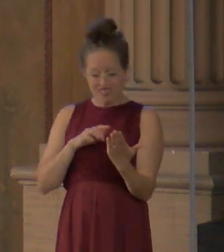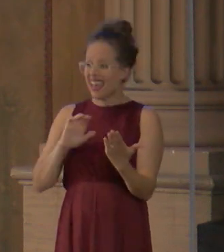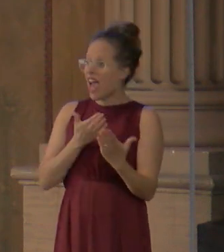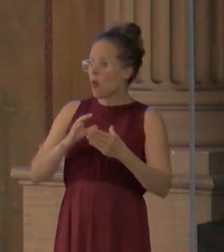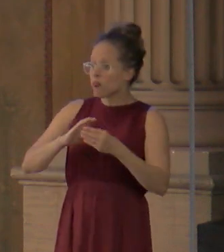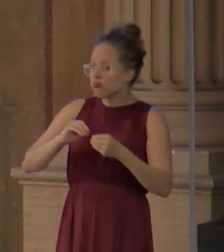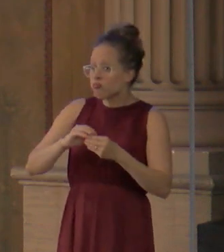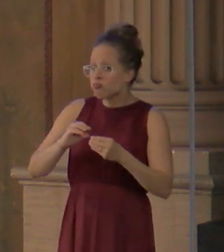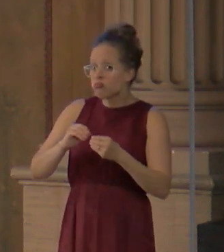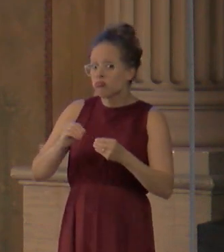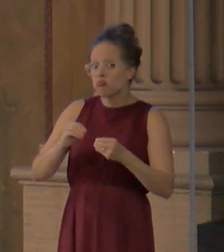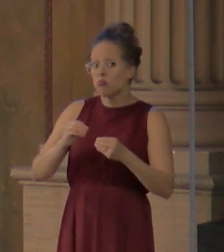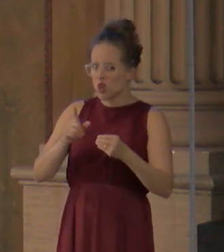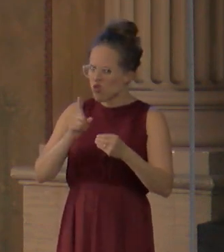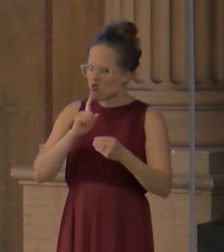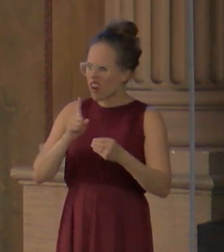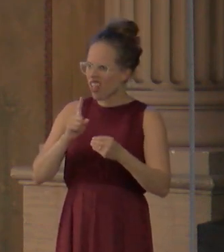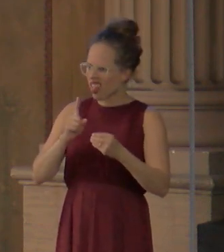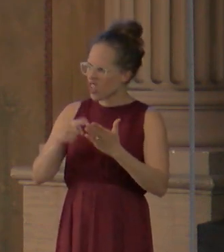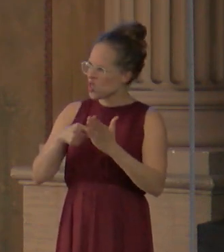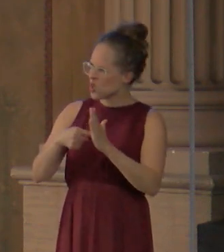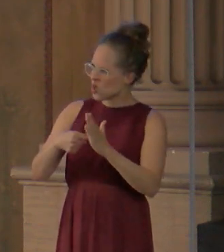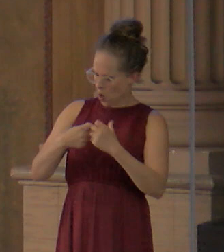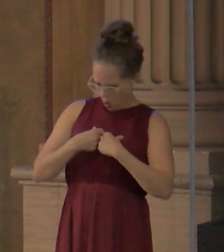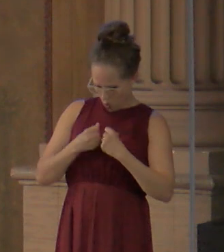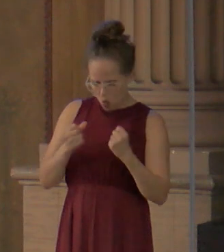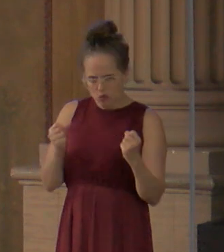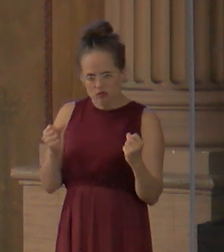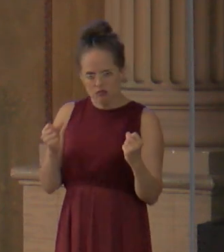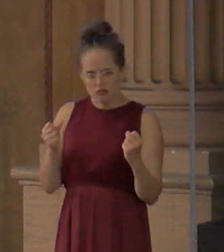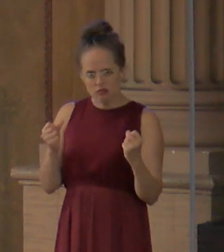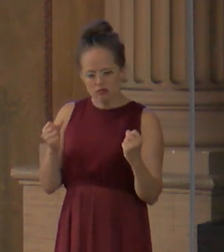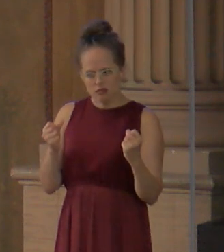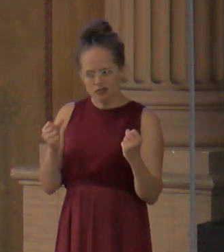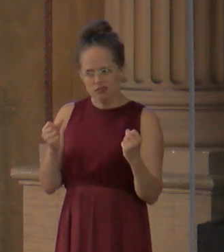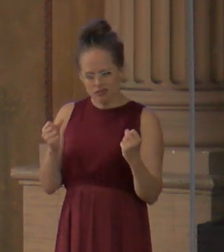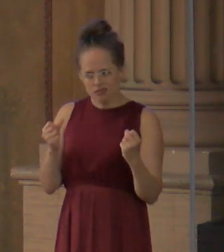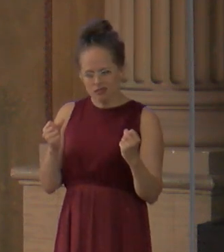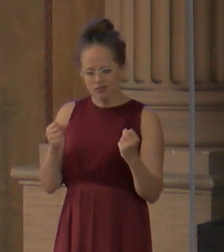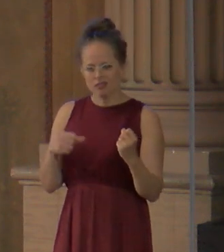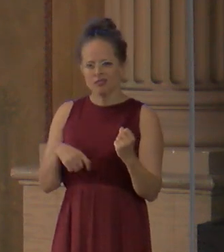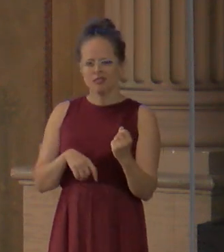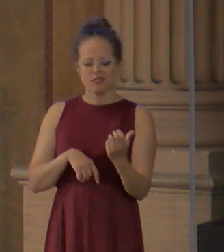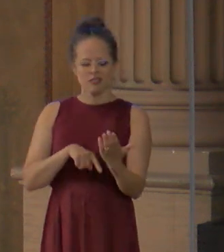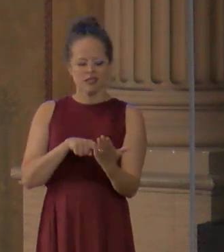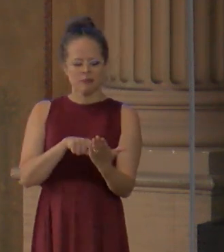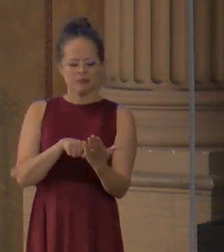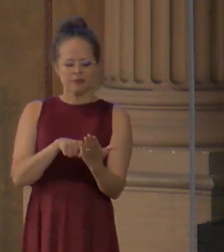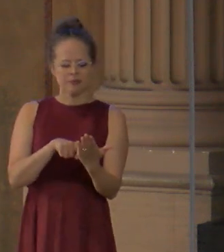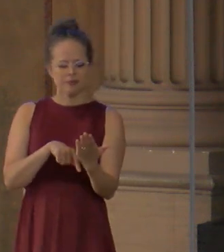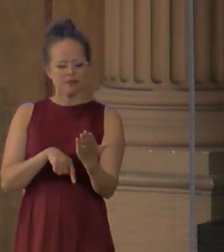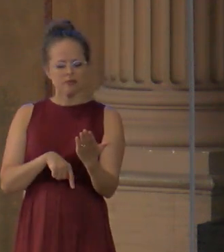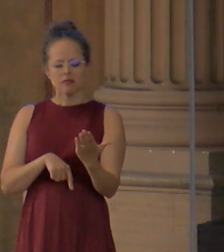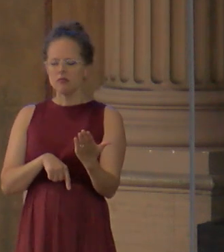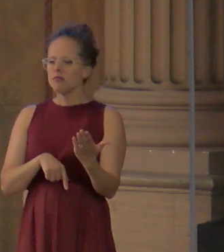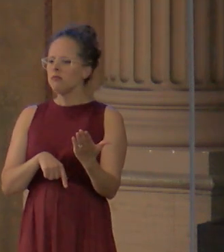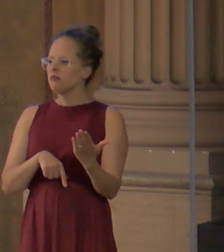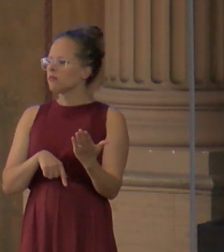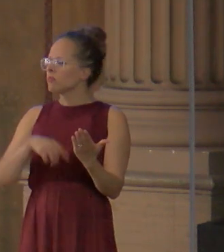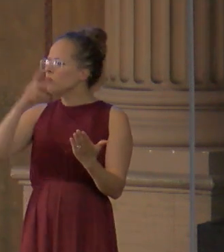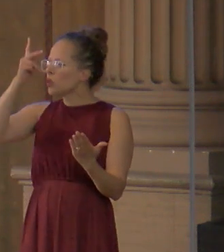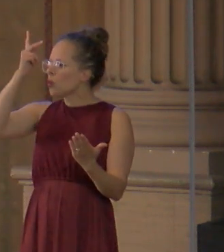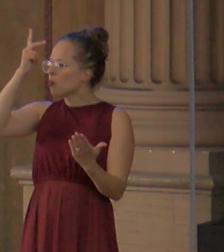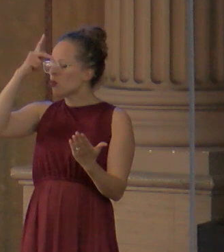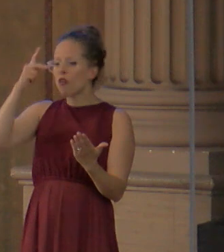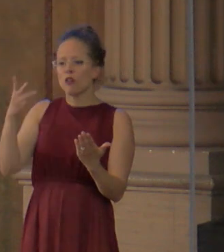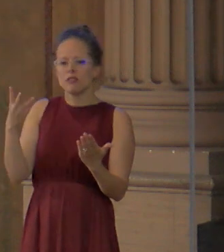what's on our minds. Right? Notice Proverbs 16:23. There's just one example where it says, "The heart